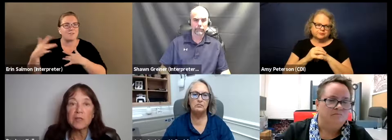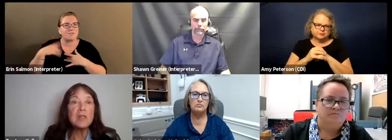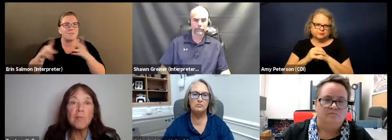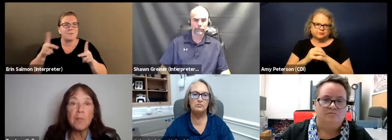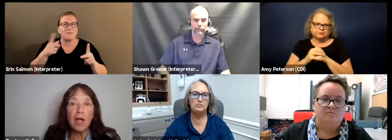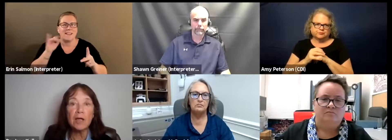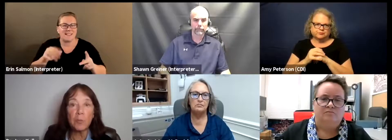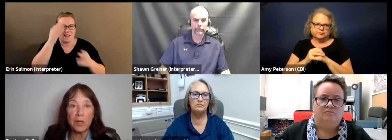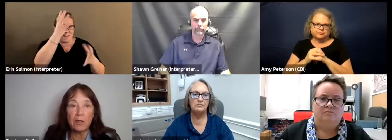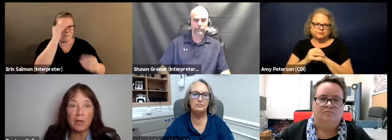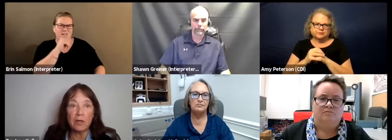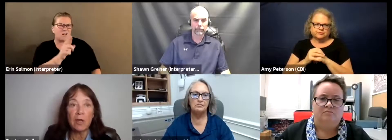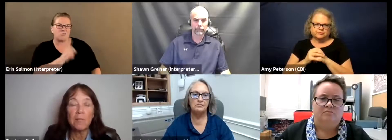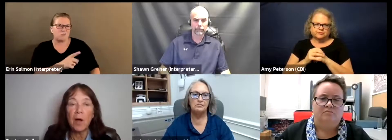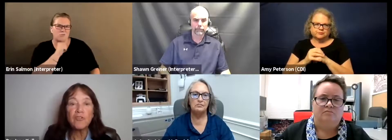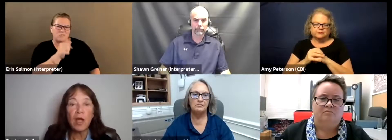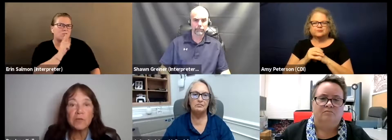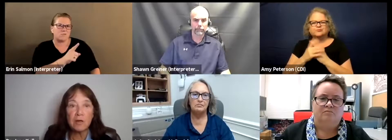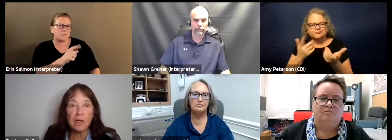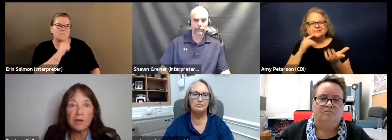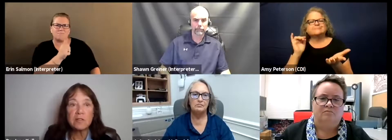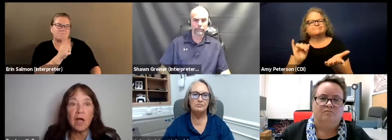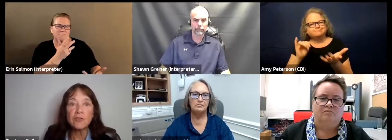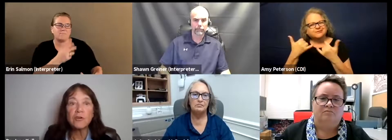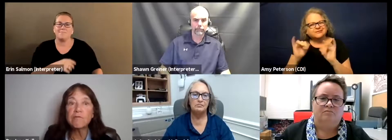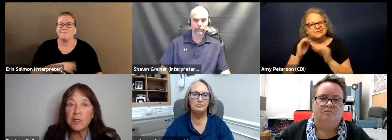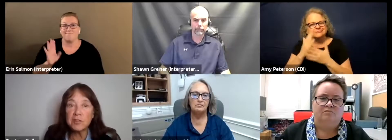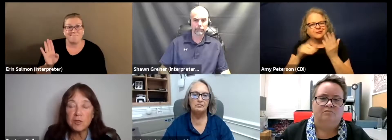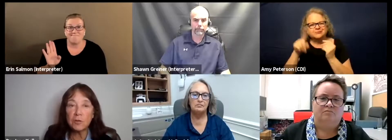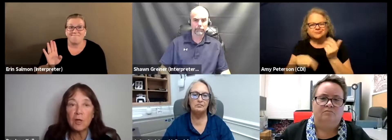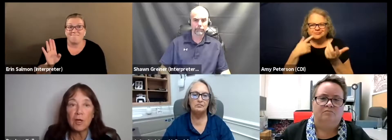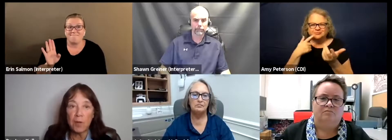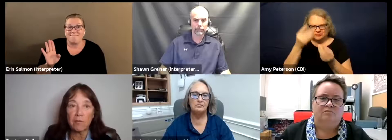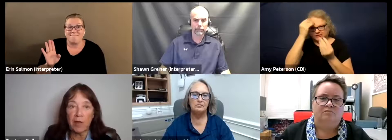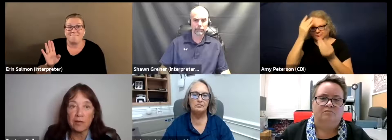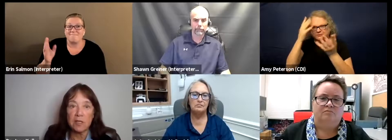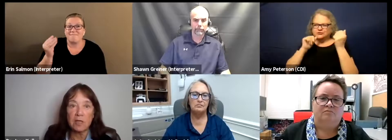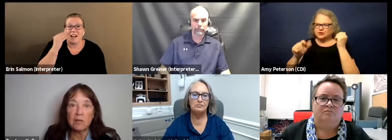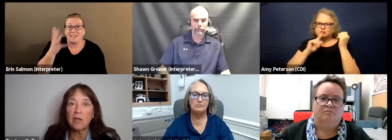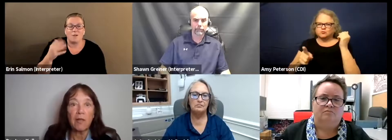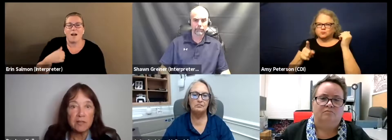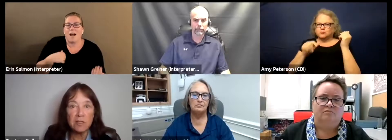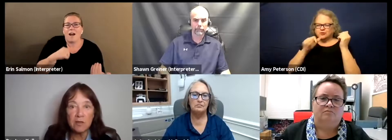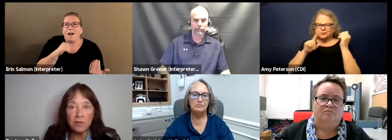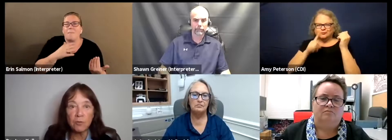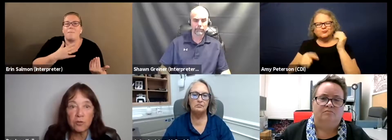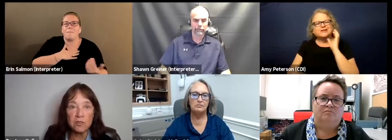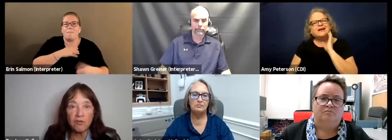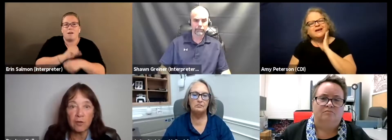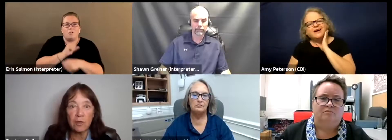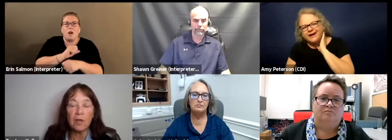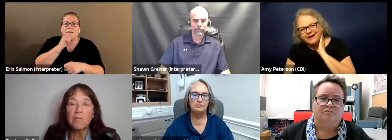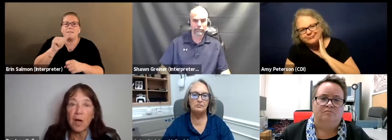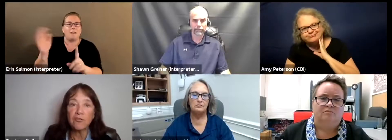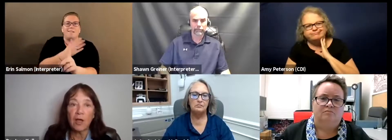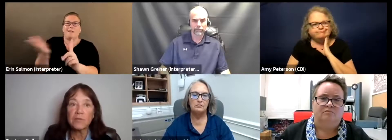though, is not my opinion. My job tonight is not to convince you about vaccine. That's an individual